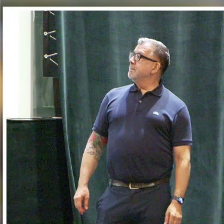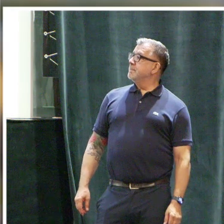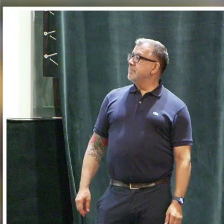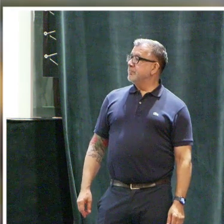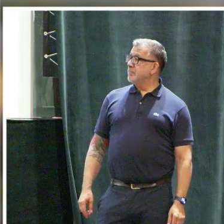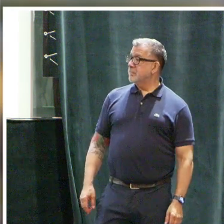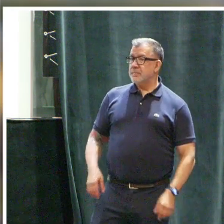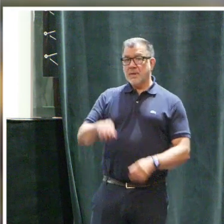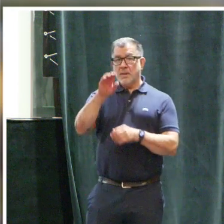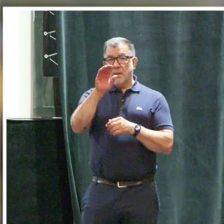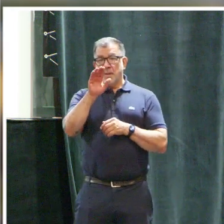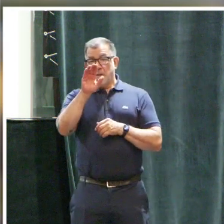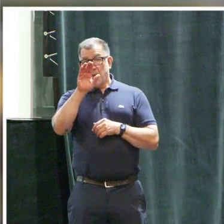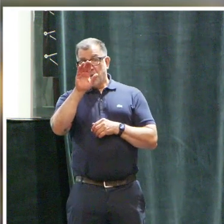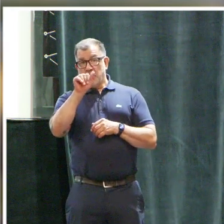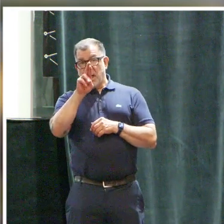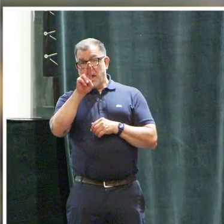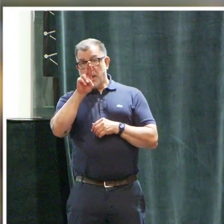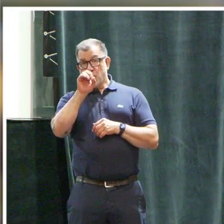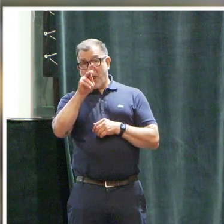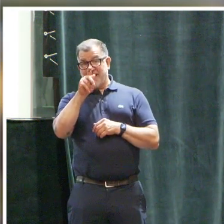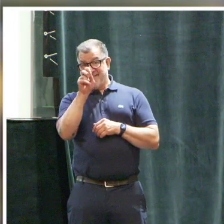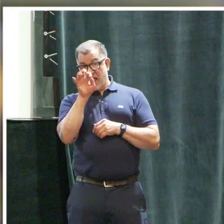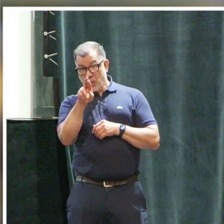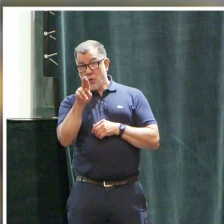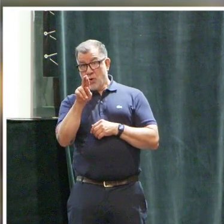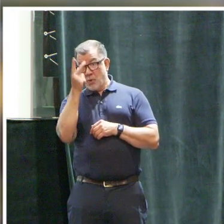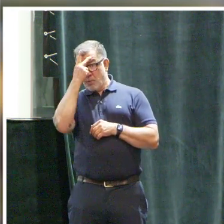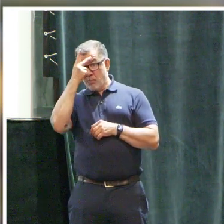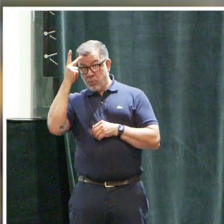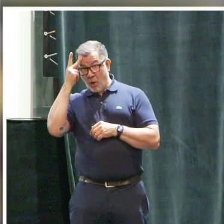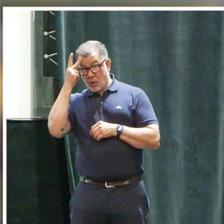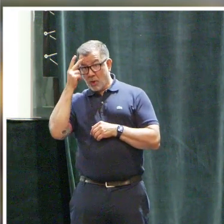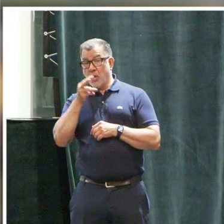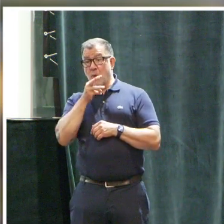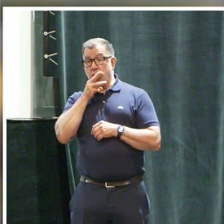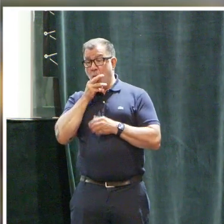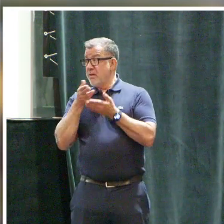By Rockefeller Park water elements, I'm assuming that they're referring, yeah, maybe you can respond.